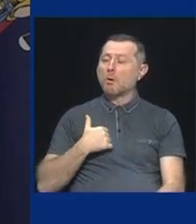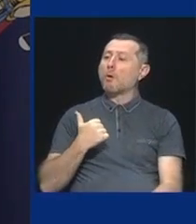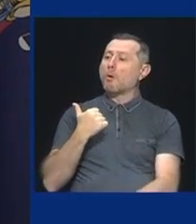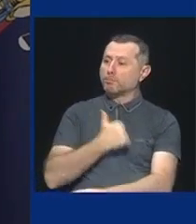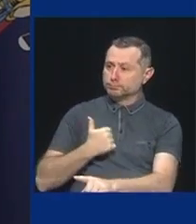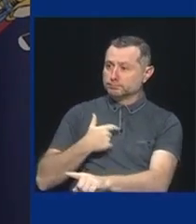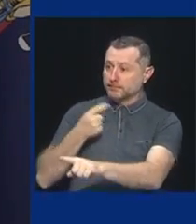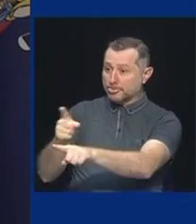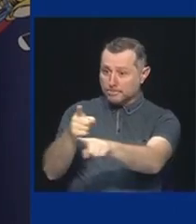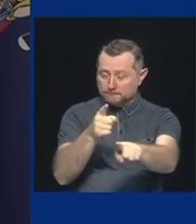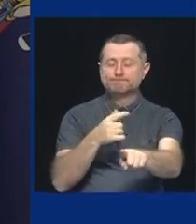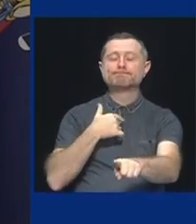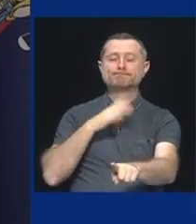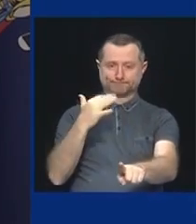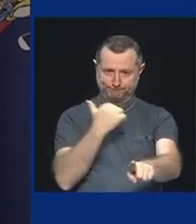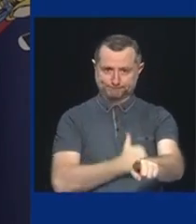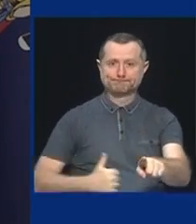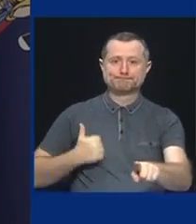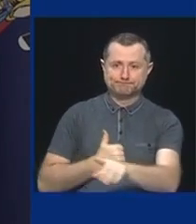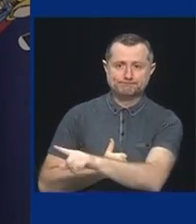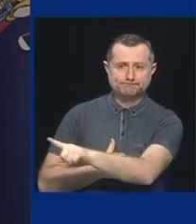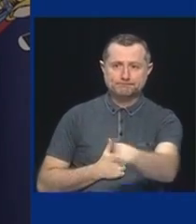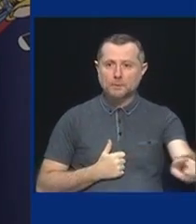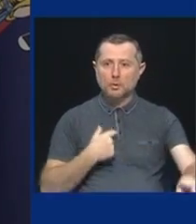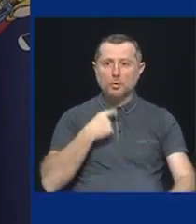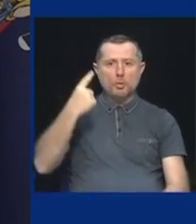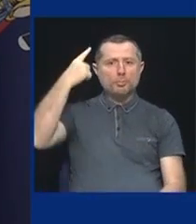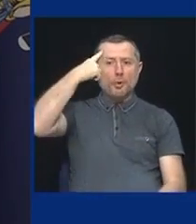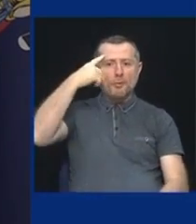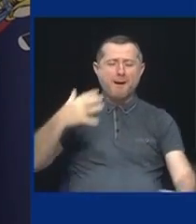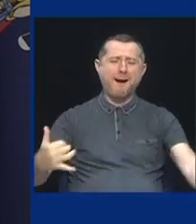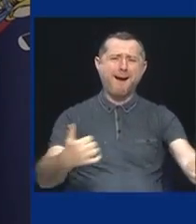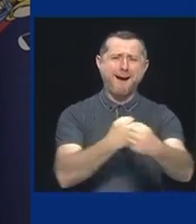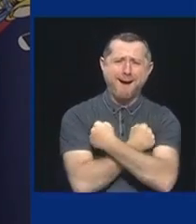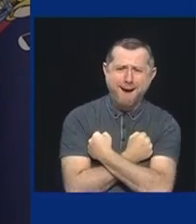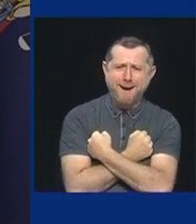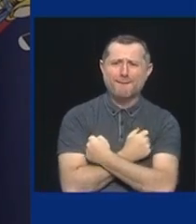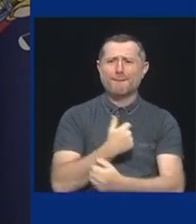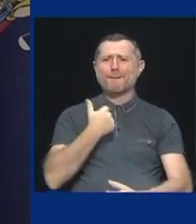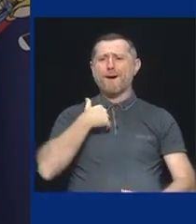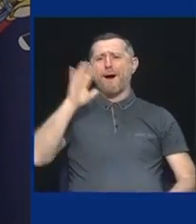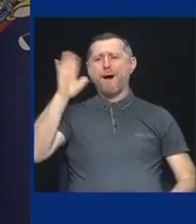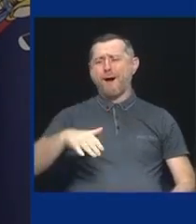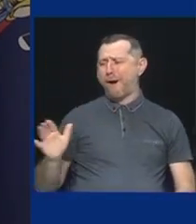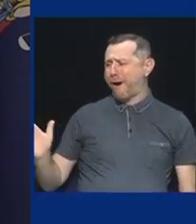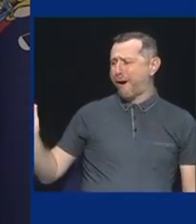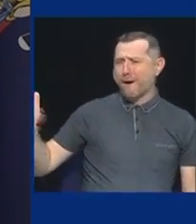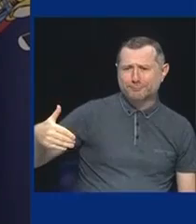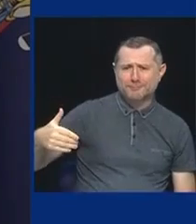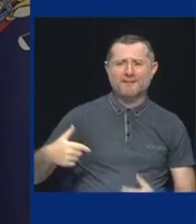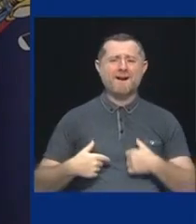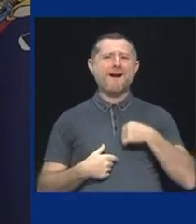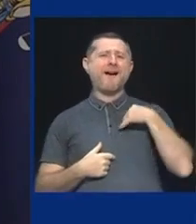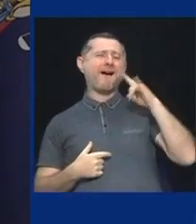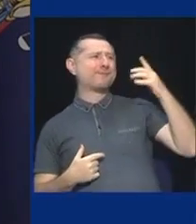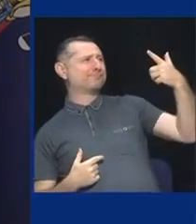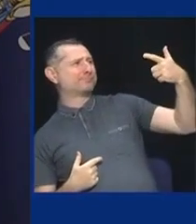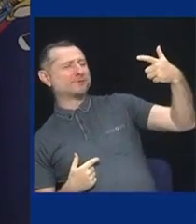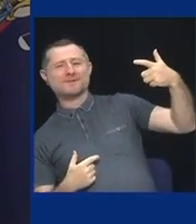apologize. I thought a hug and putting my arm around a staff person while taking a picture was